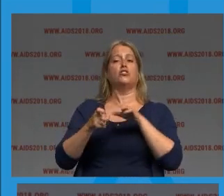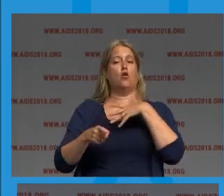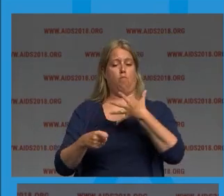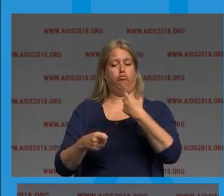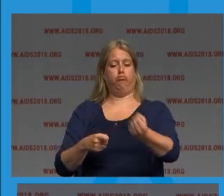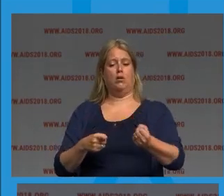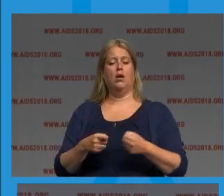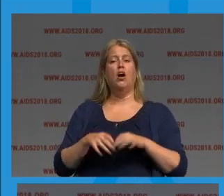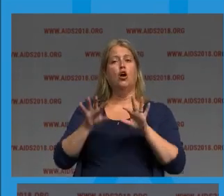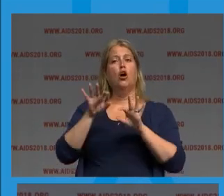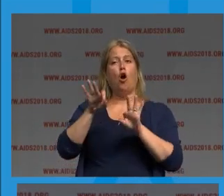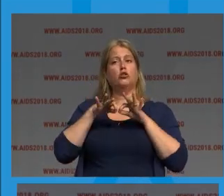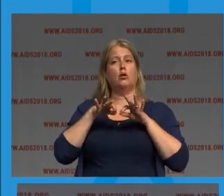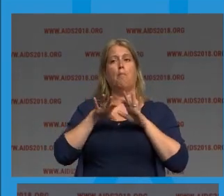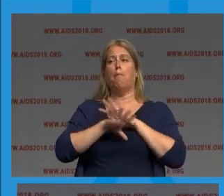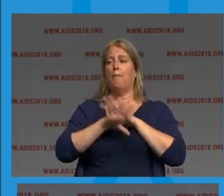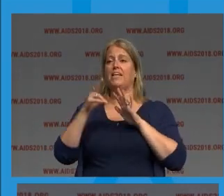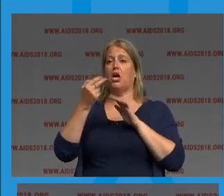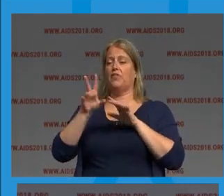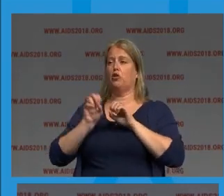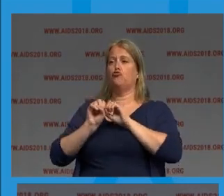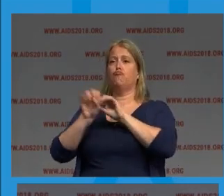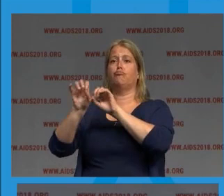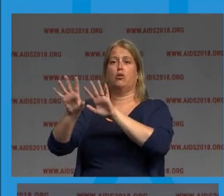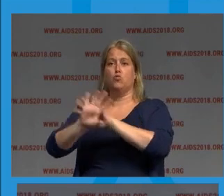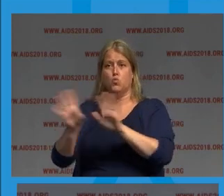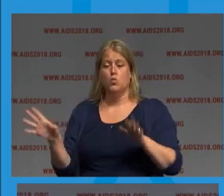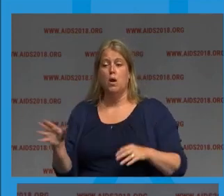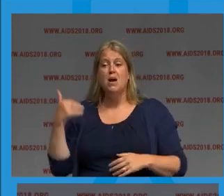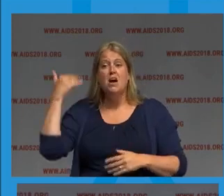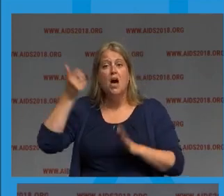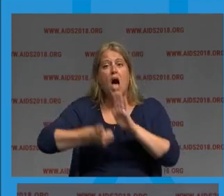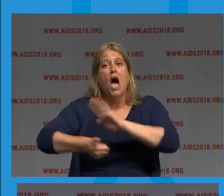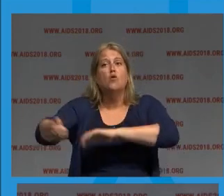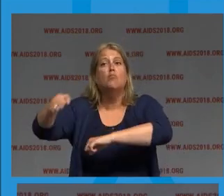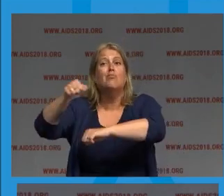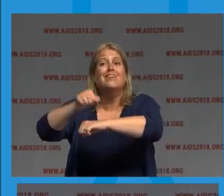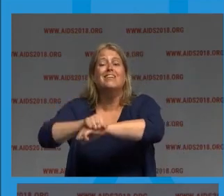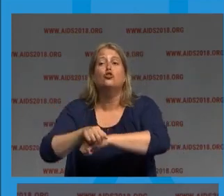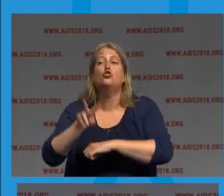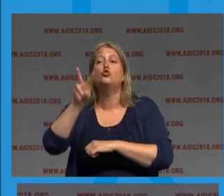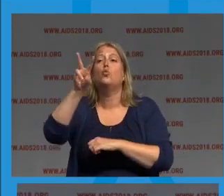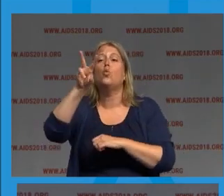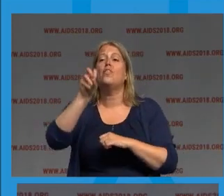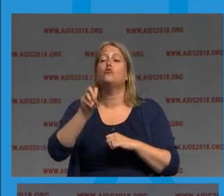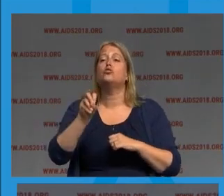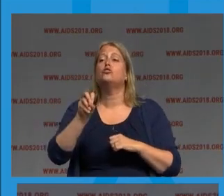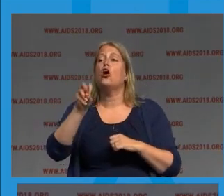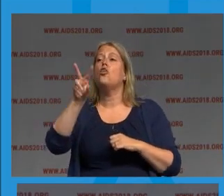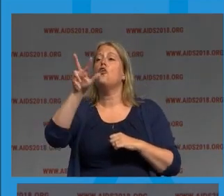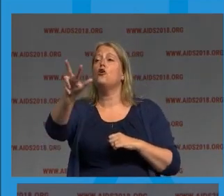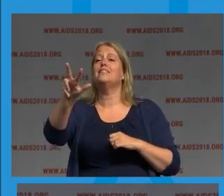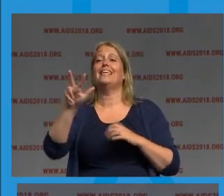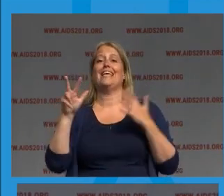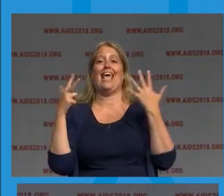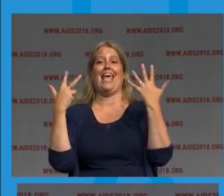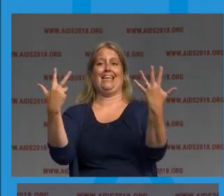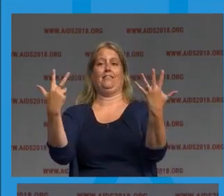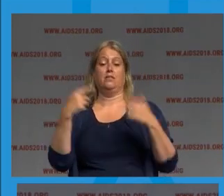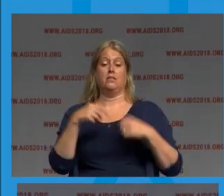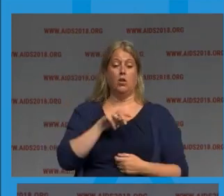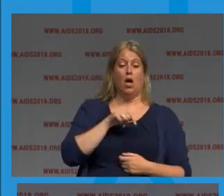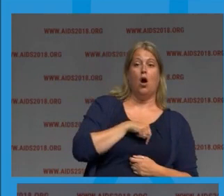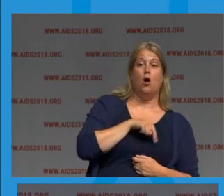to anyone. He will not be out of prison until 2038, and it is currently